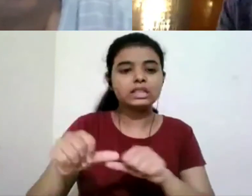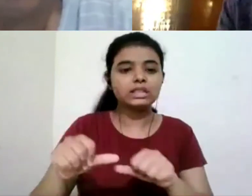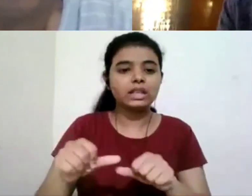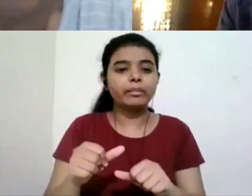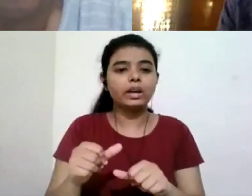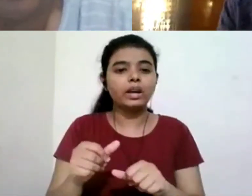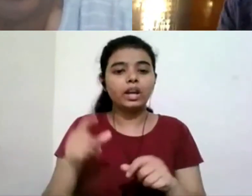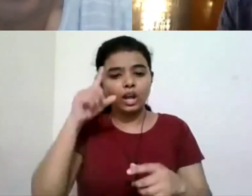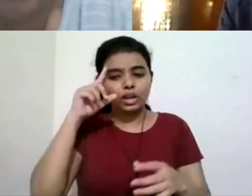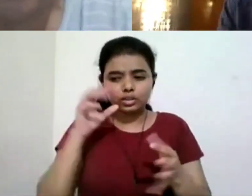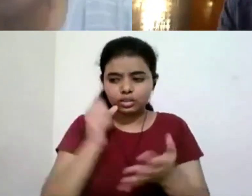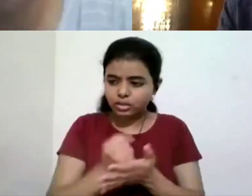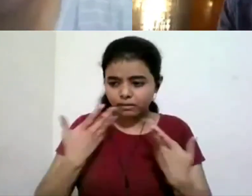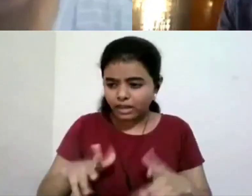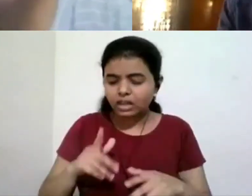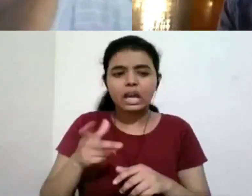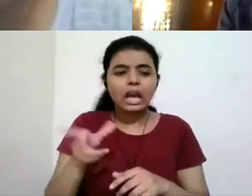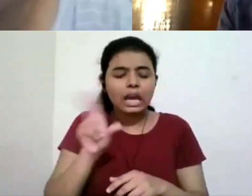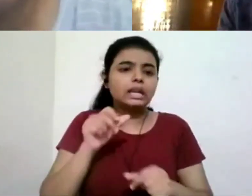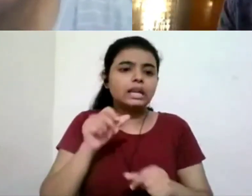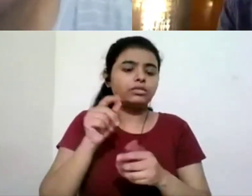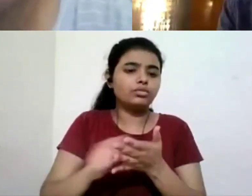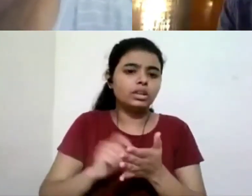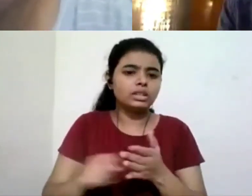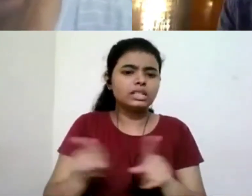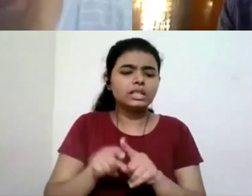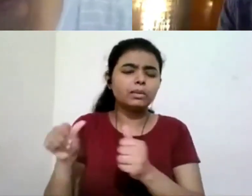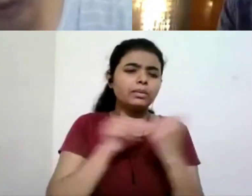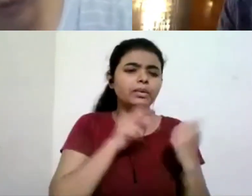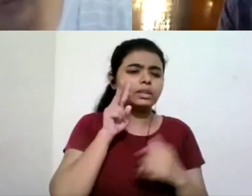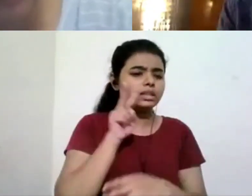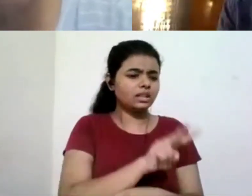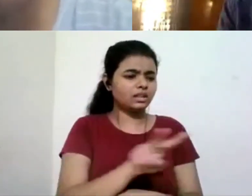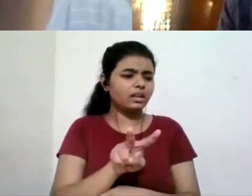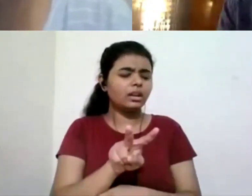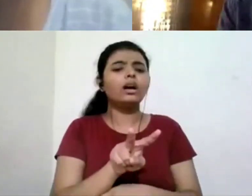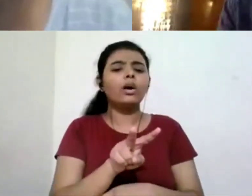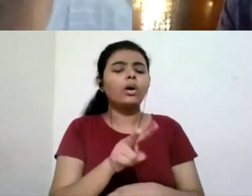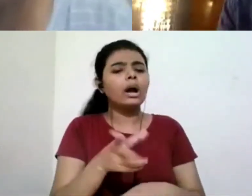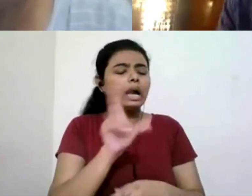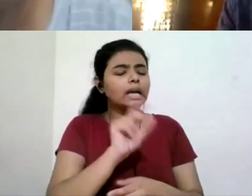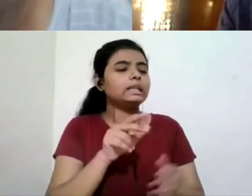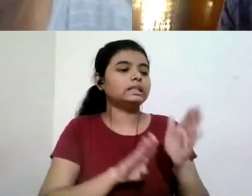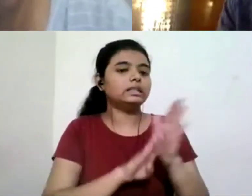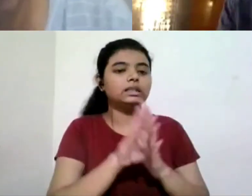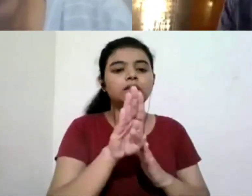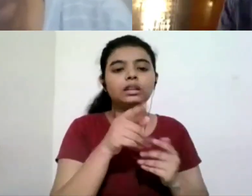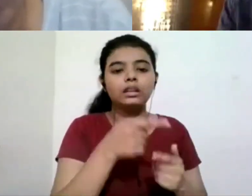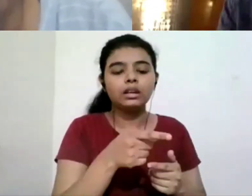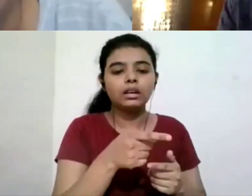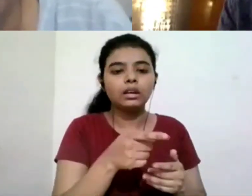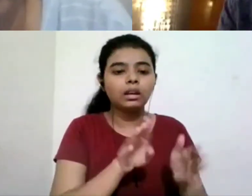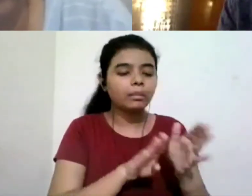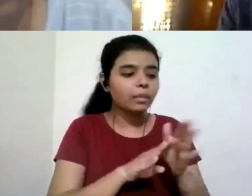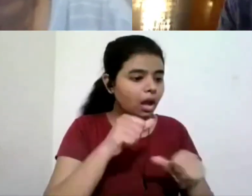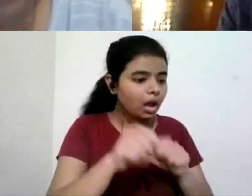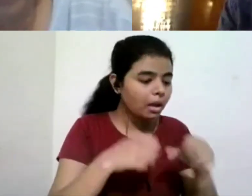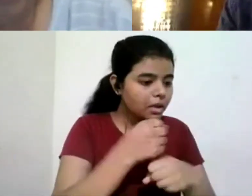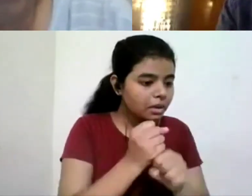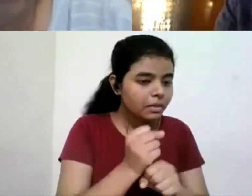project where you go back and you look at the same thing and you sort of develop a reasoning which is more in accord